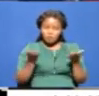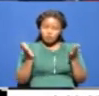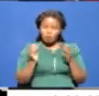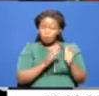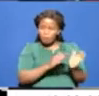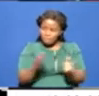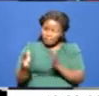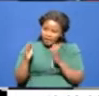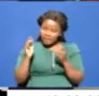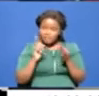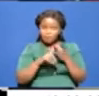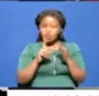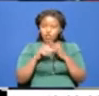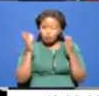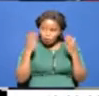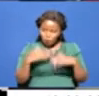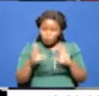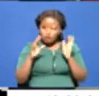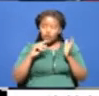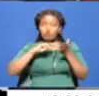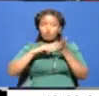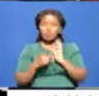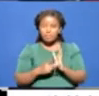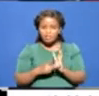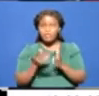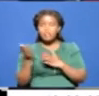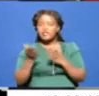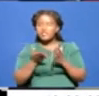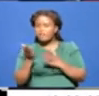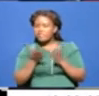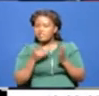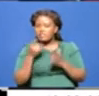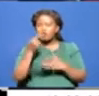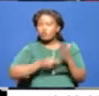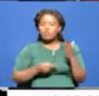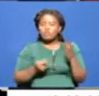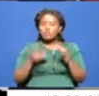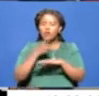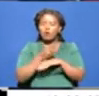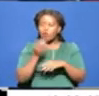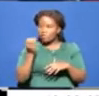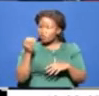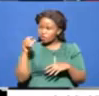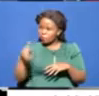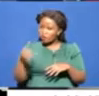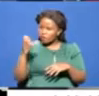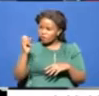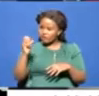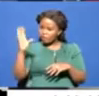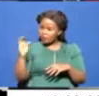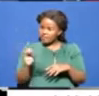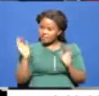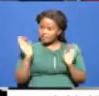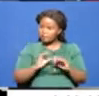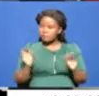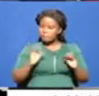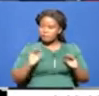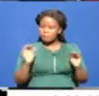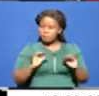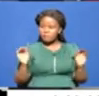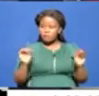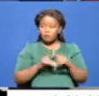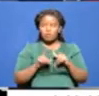of a project, the professional services will not cost more than 0.5% of the project costs. And it would save